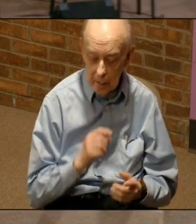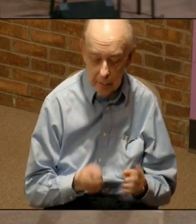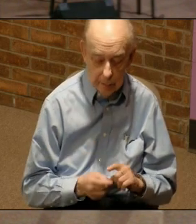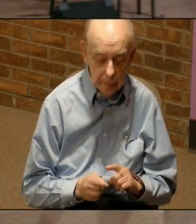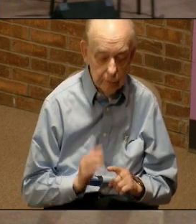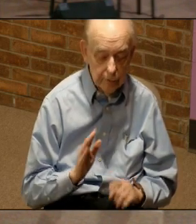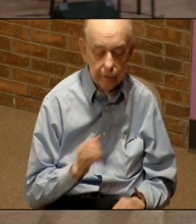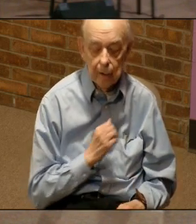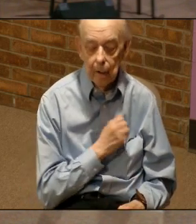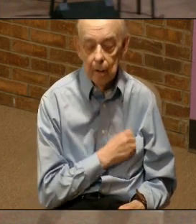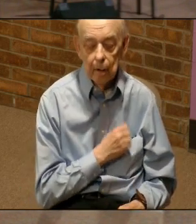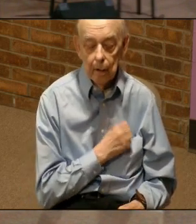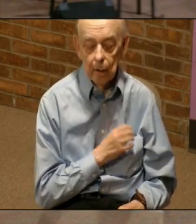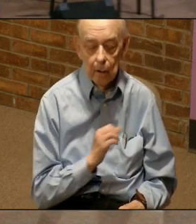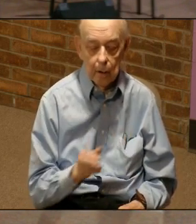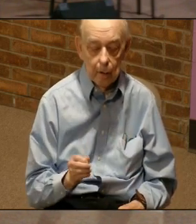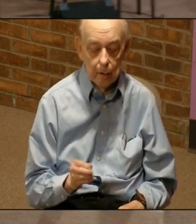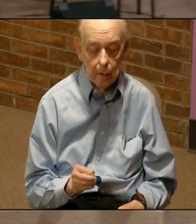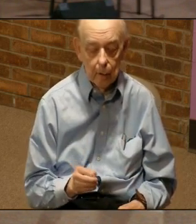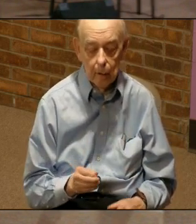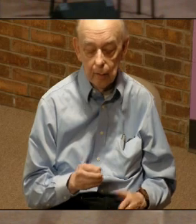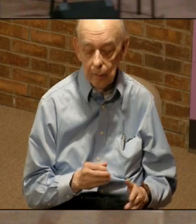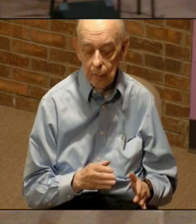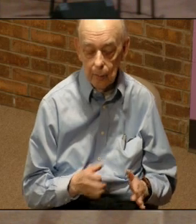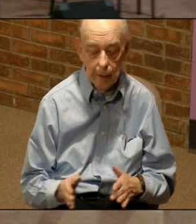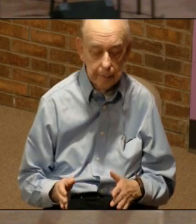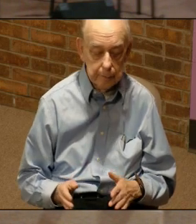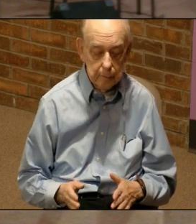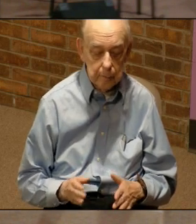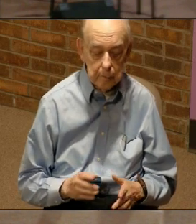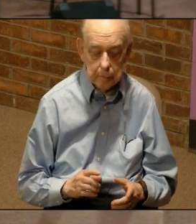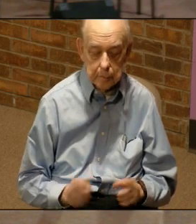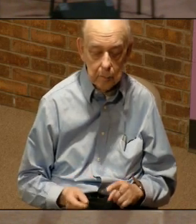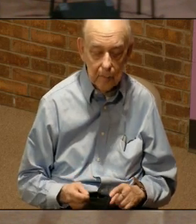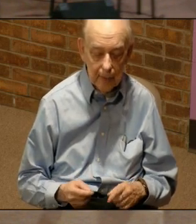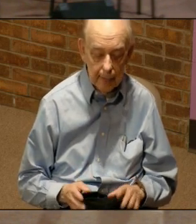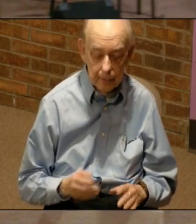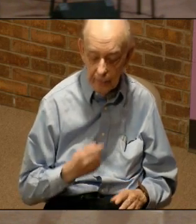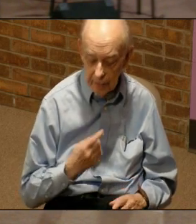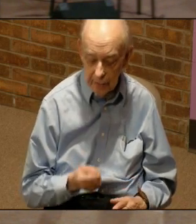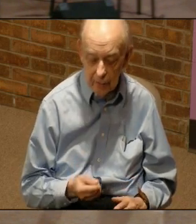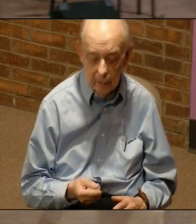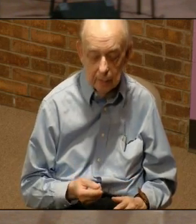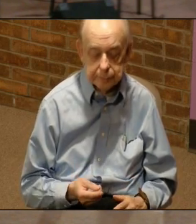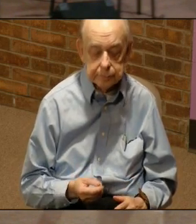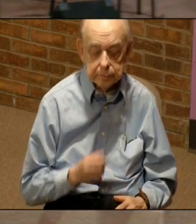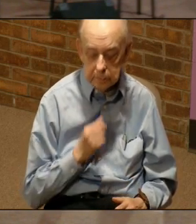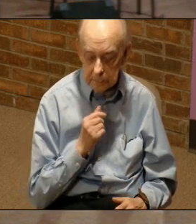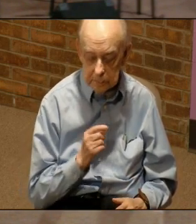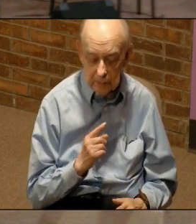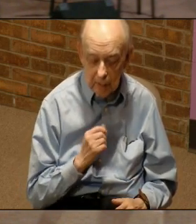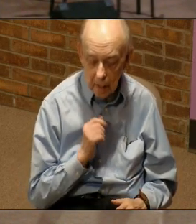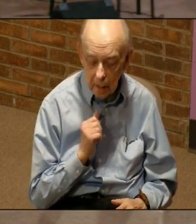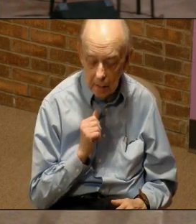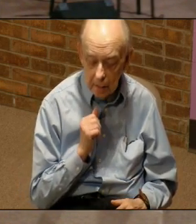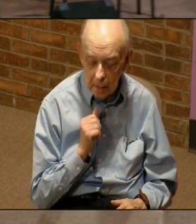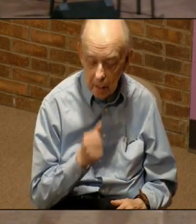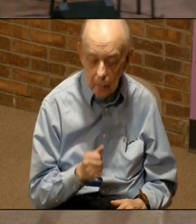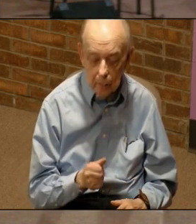his attitude or his structure and change what he's already said, and it's not going to